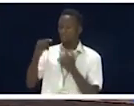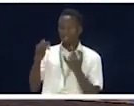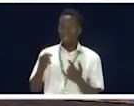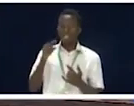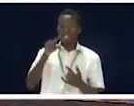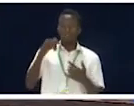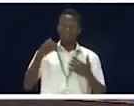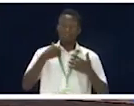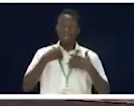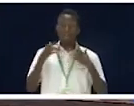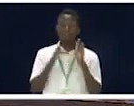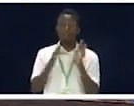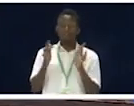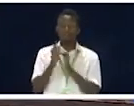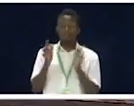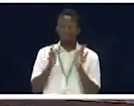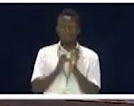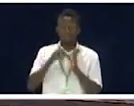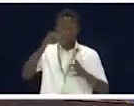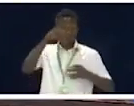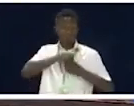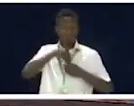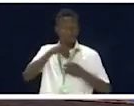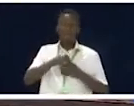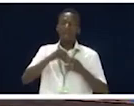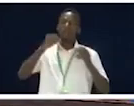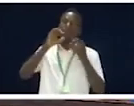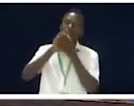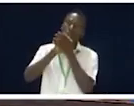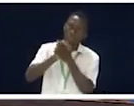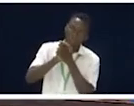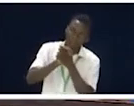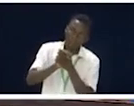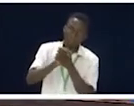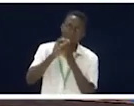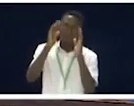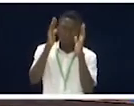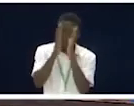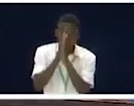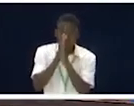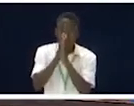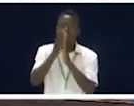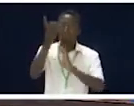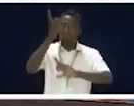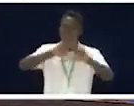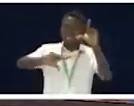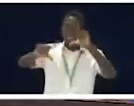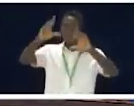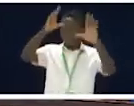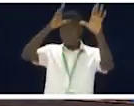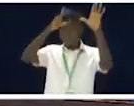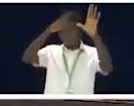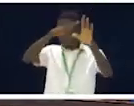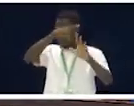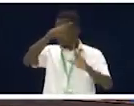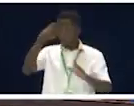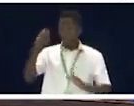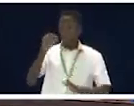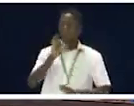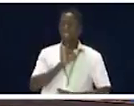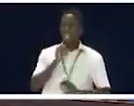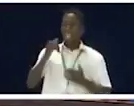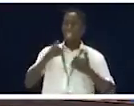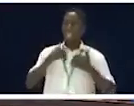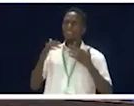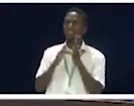congratulations. Your prayer point is this: Father, because I have Jesus, let wonders become